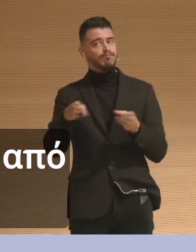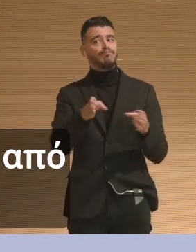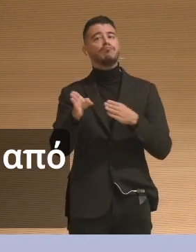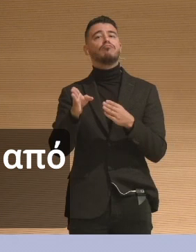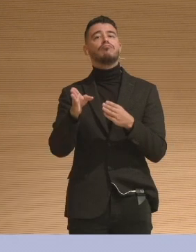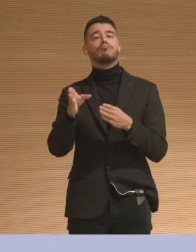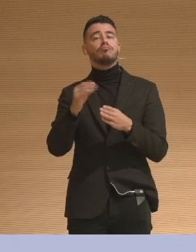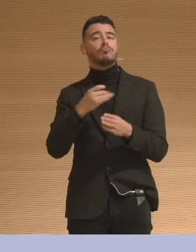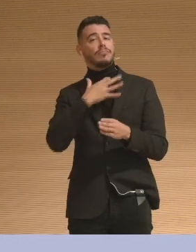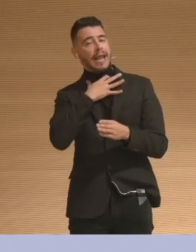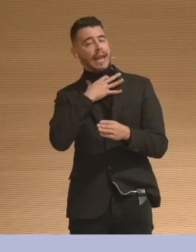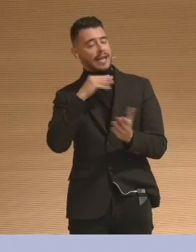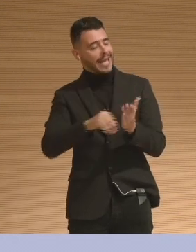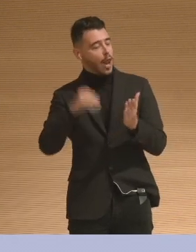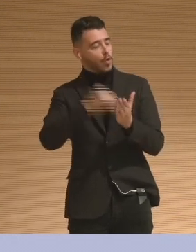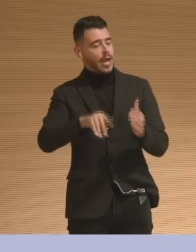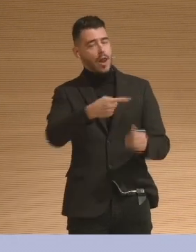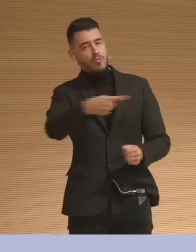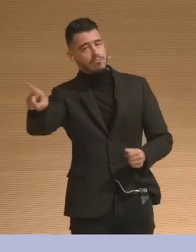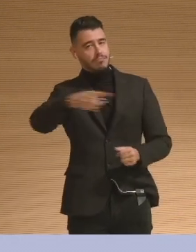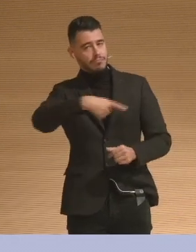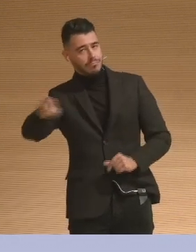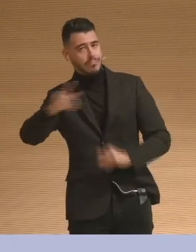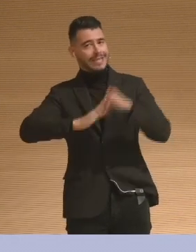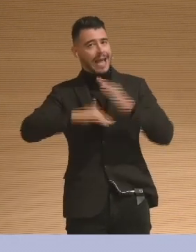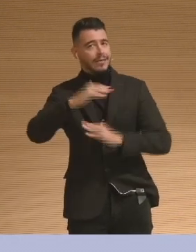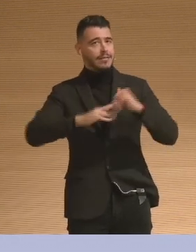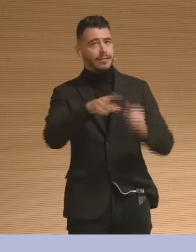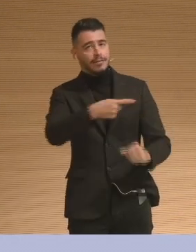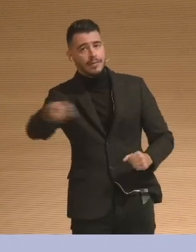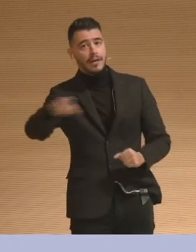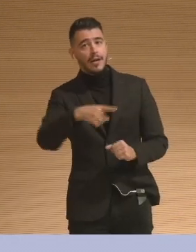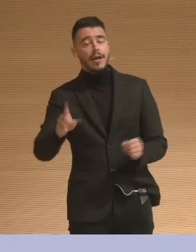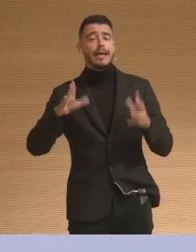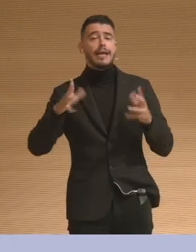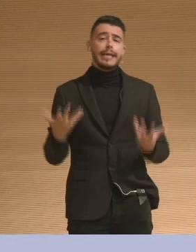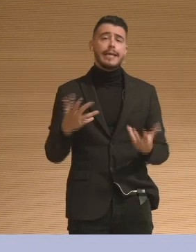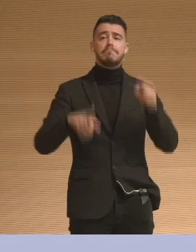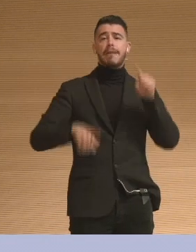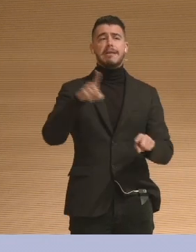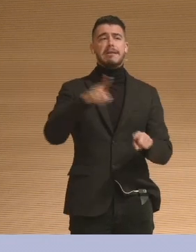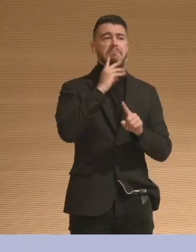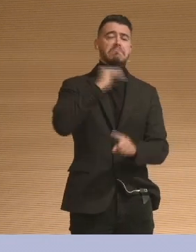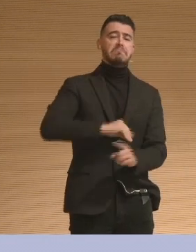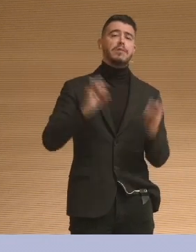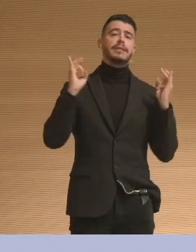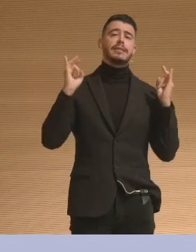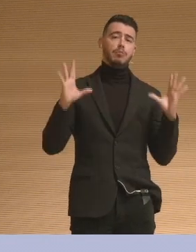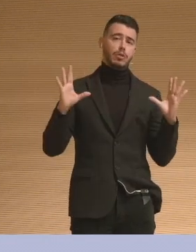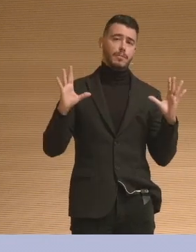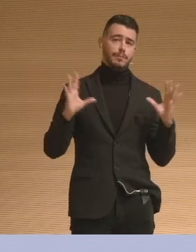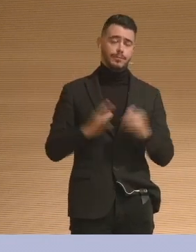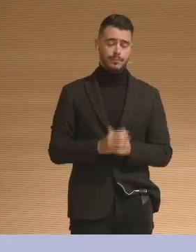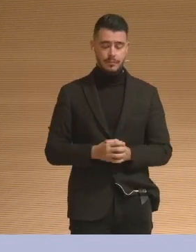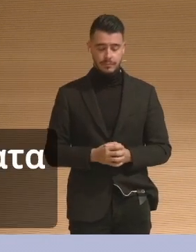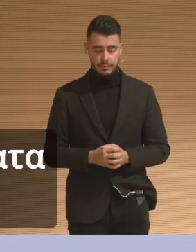from the schemes. Another way to track and to monitor is to run a clinical randomized